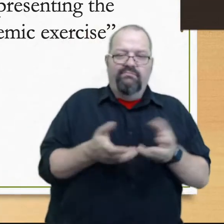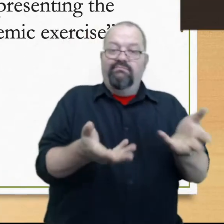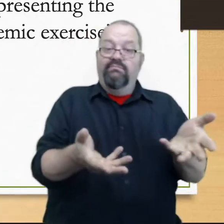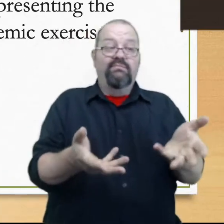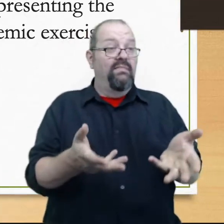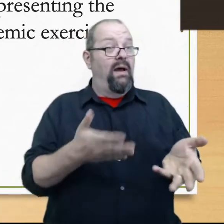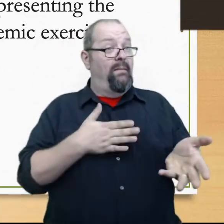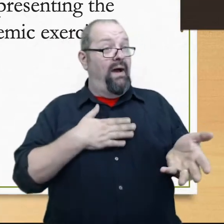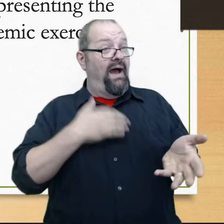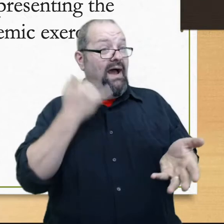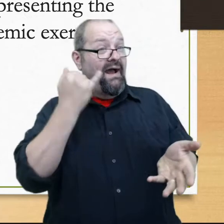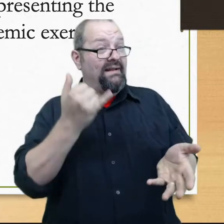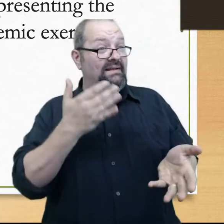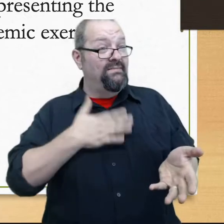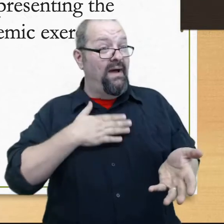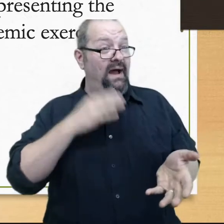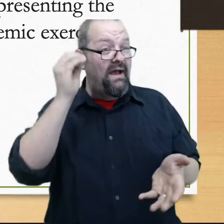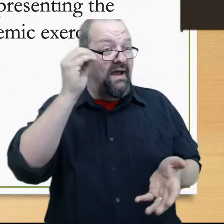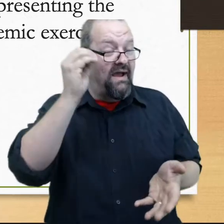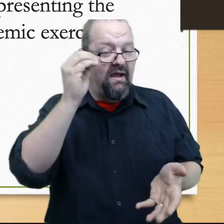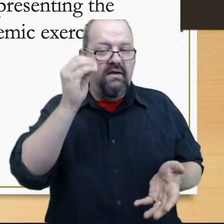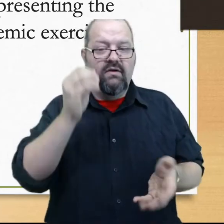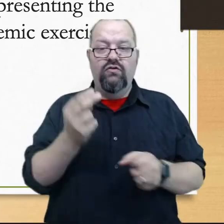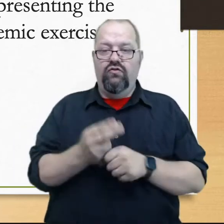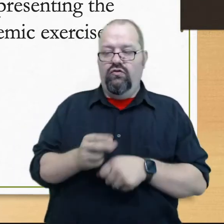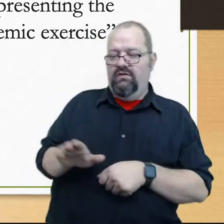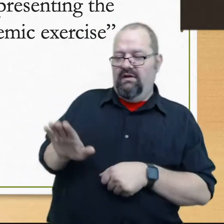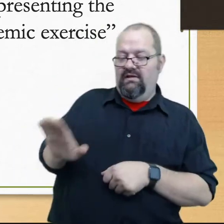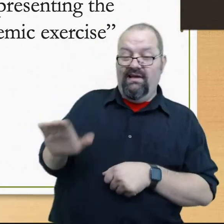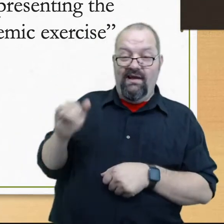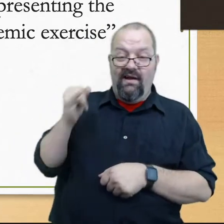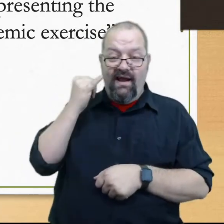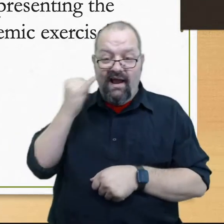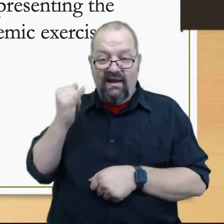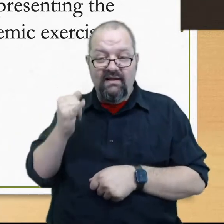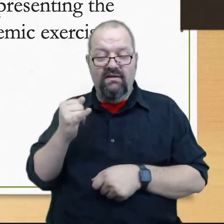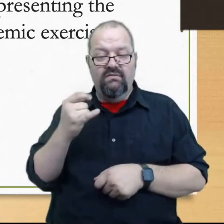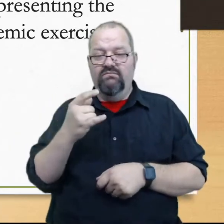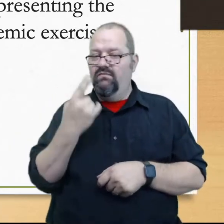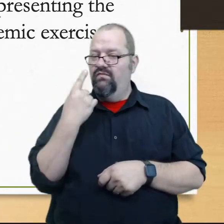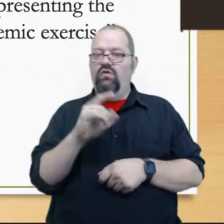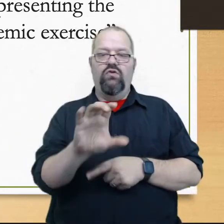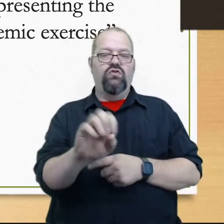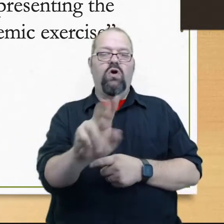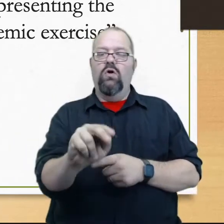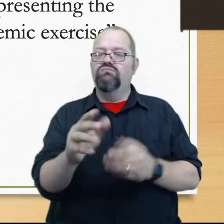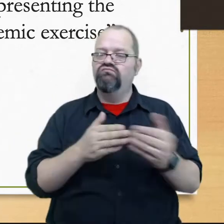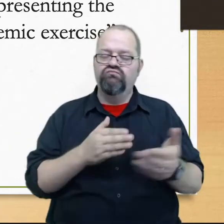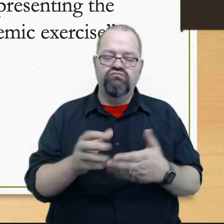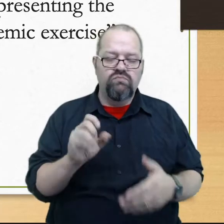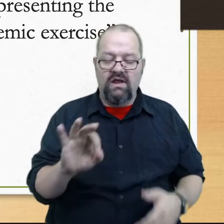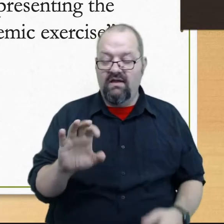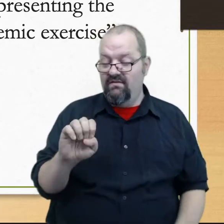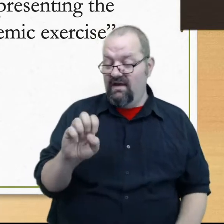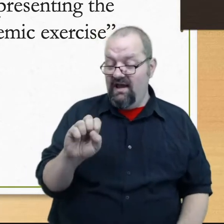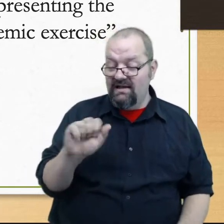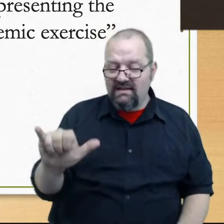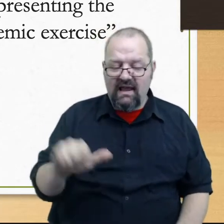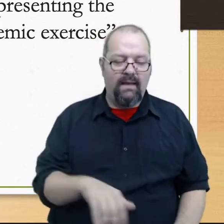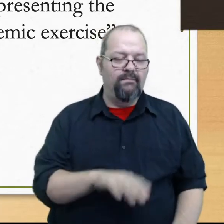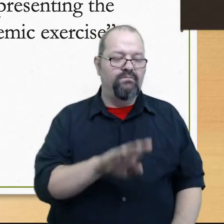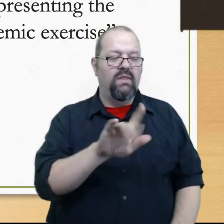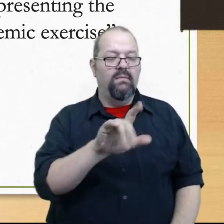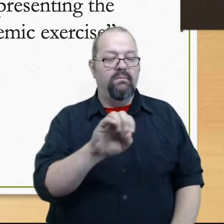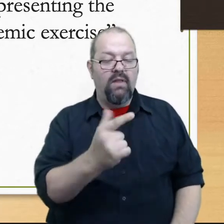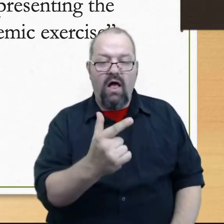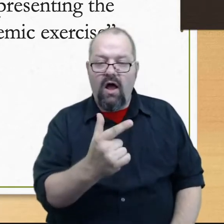exercise. Plagiarism is using someone else's ideas as your own, whether it be in an essay, a discussion or blog post assignment, or